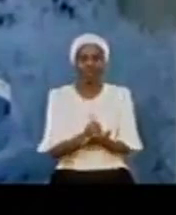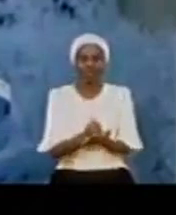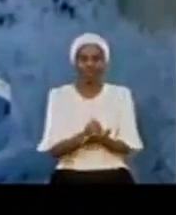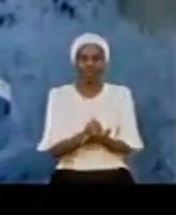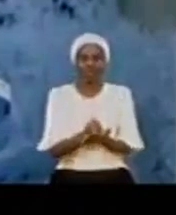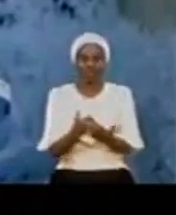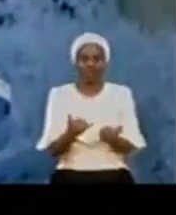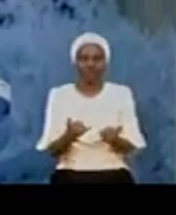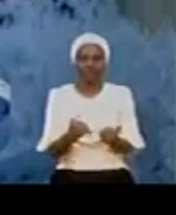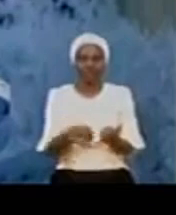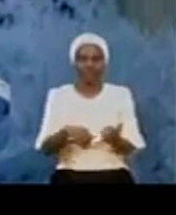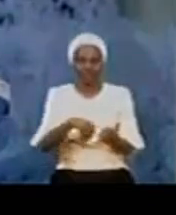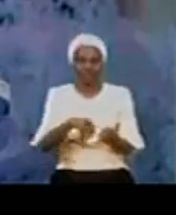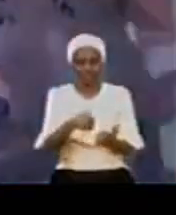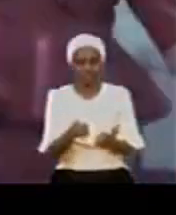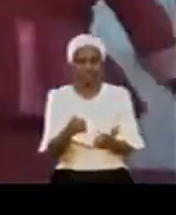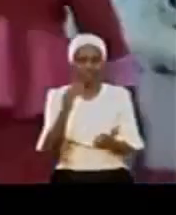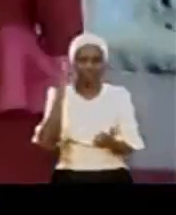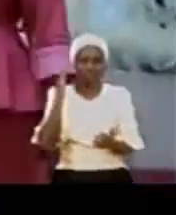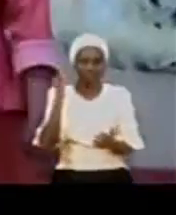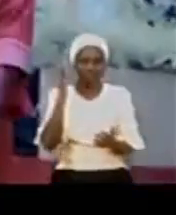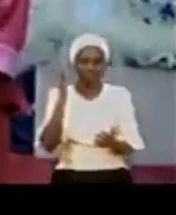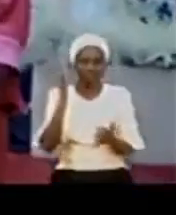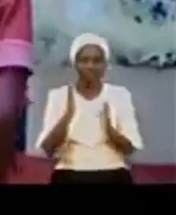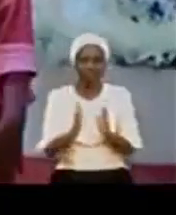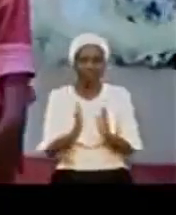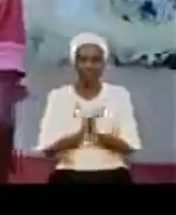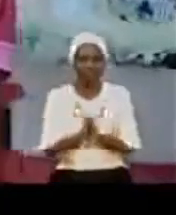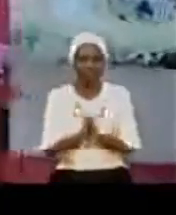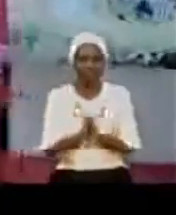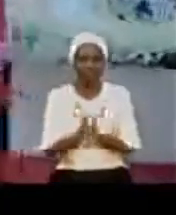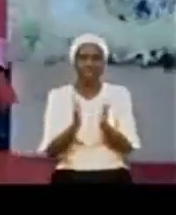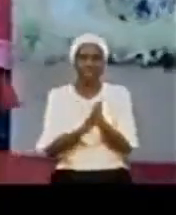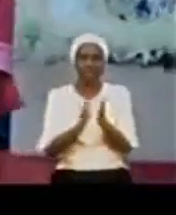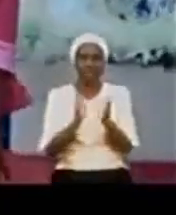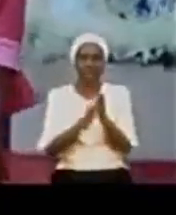Praise the Lord. Children of God, praise the Lord.